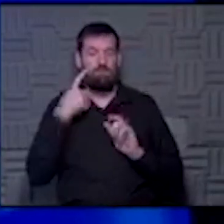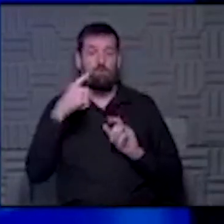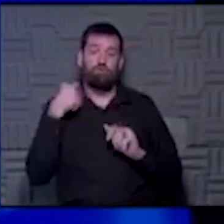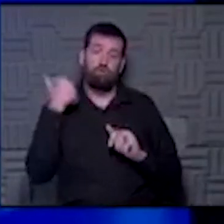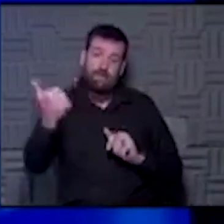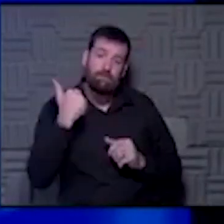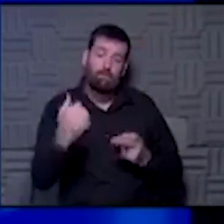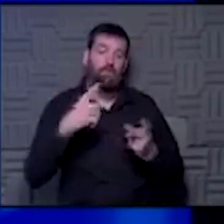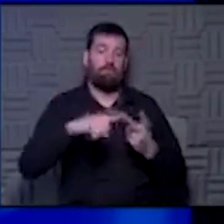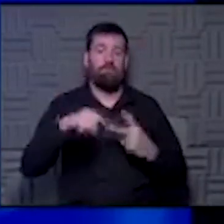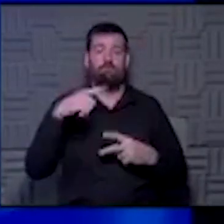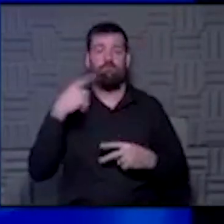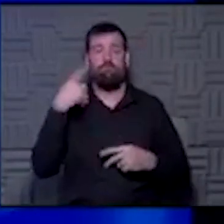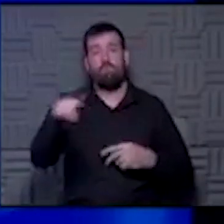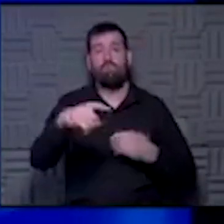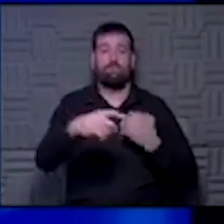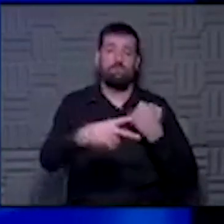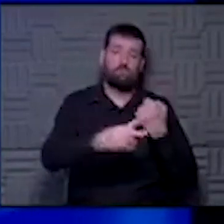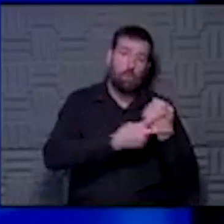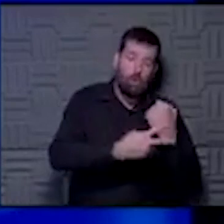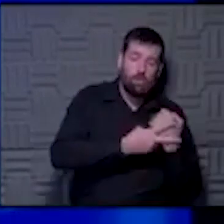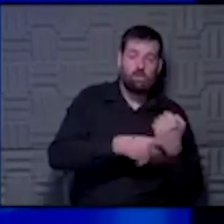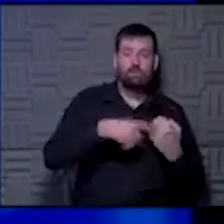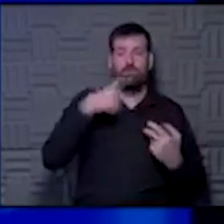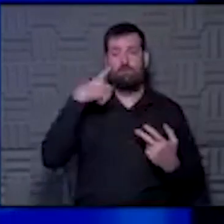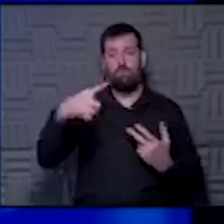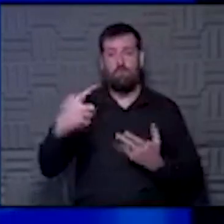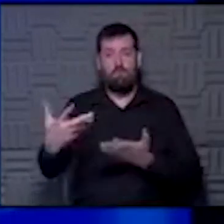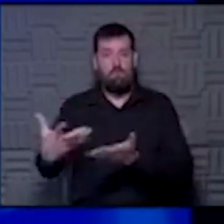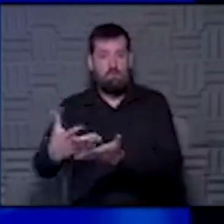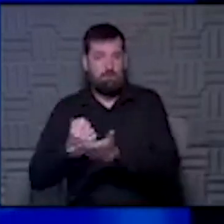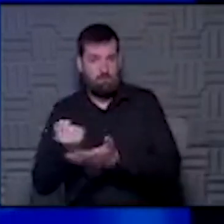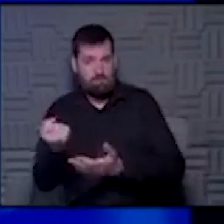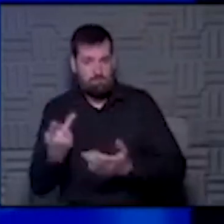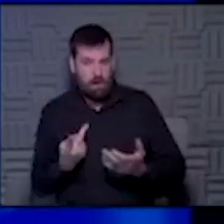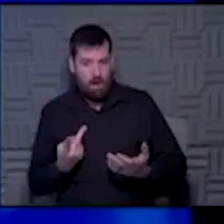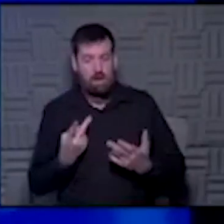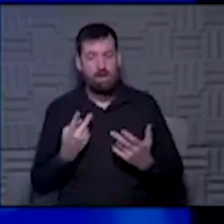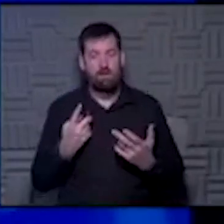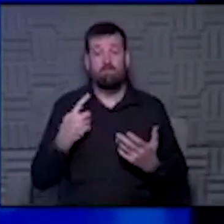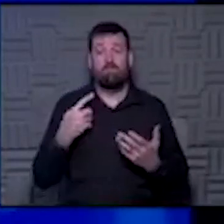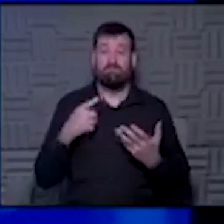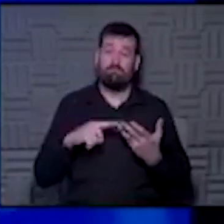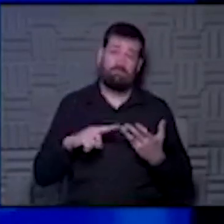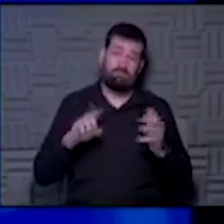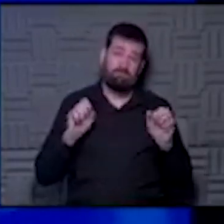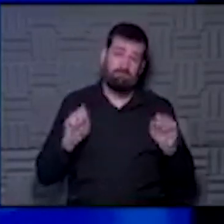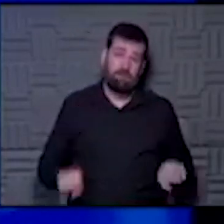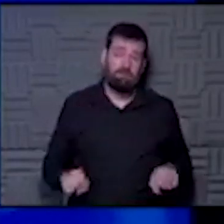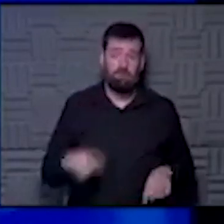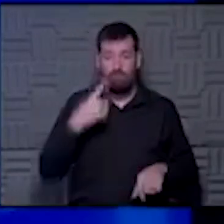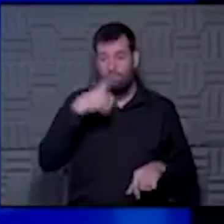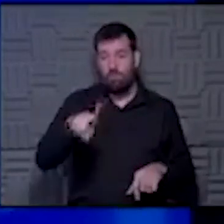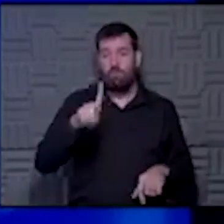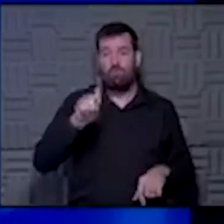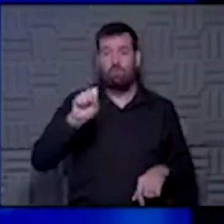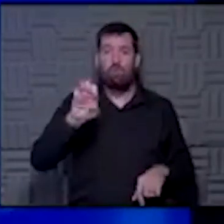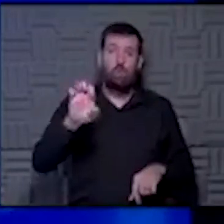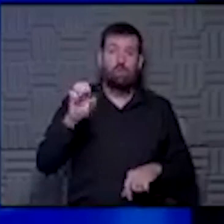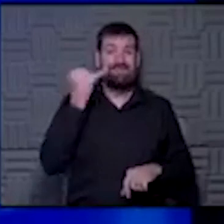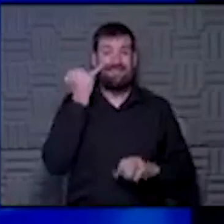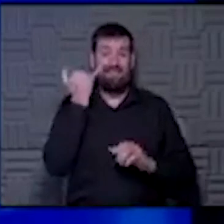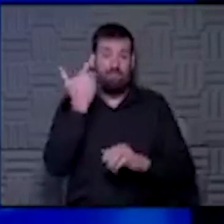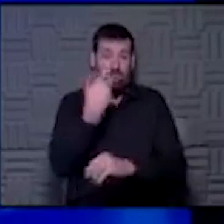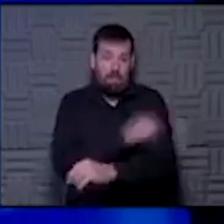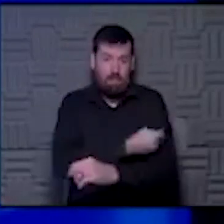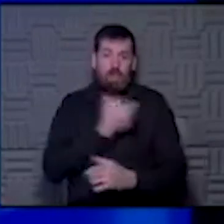for storage, for reconstitution, and potentially even around dosing if a booster dose is necessary for all of